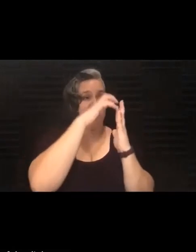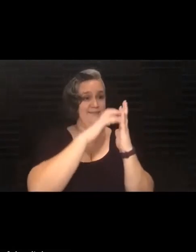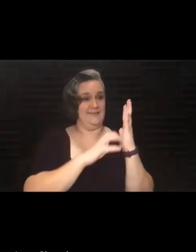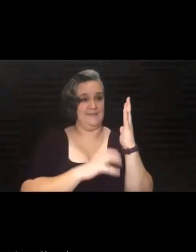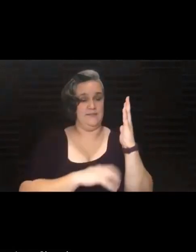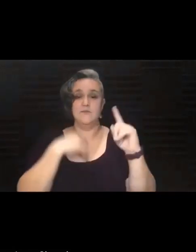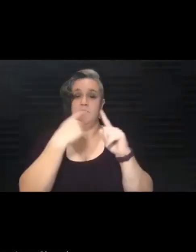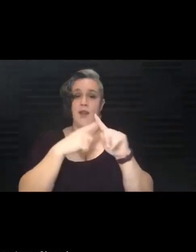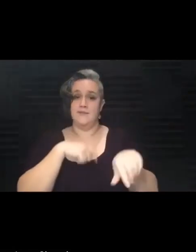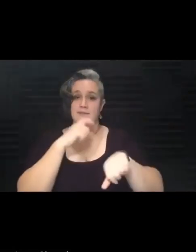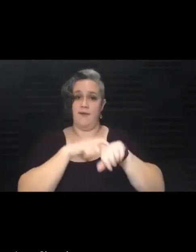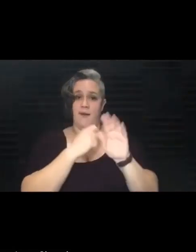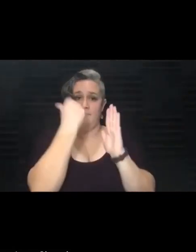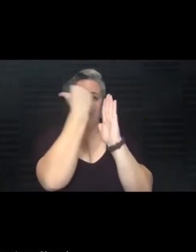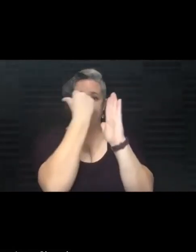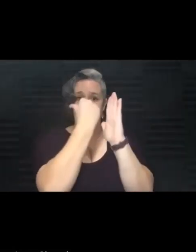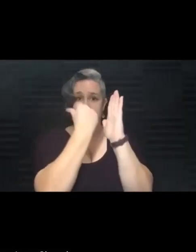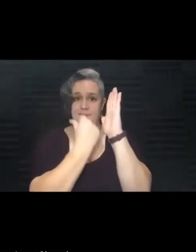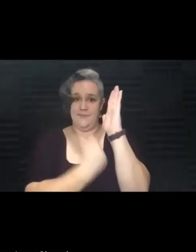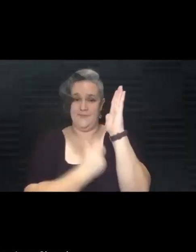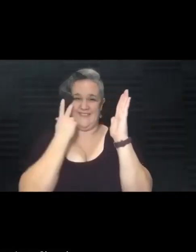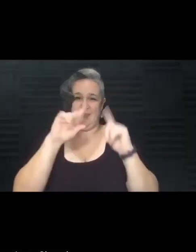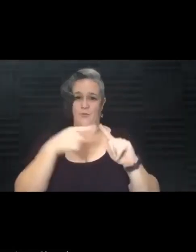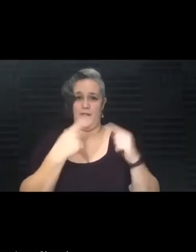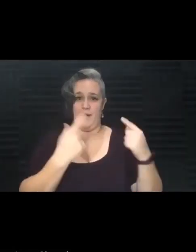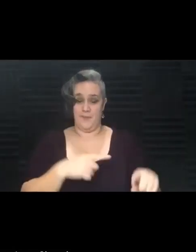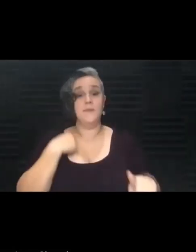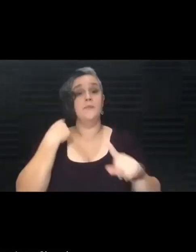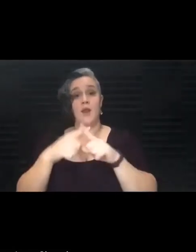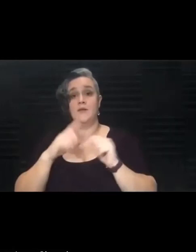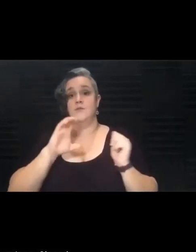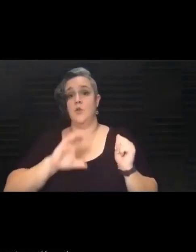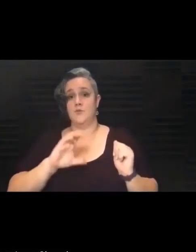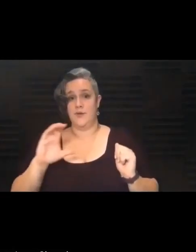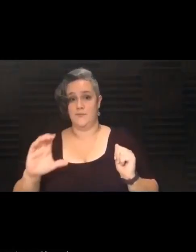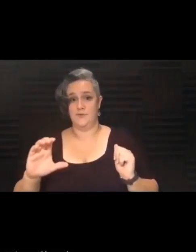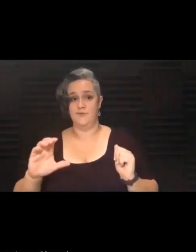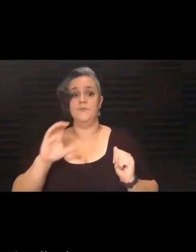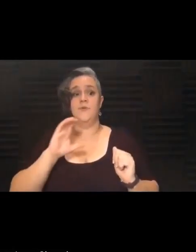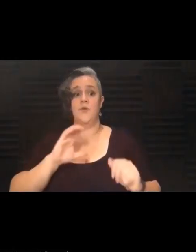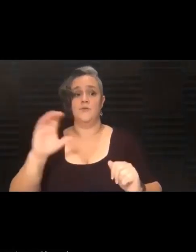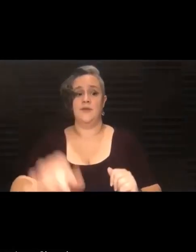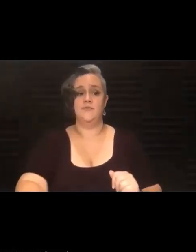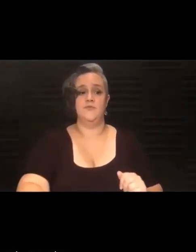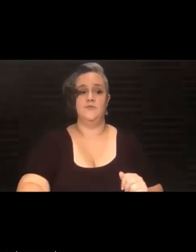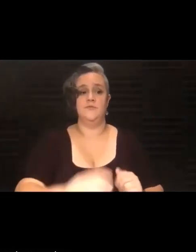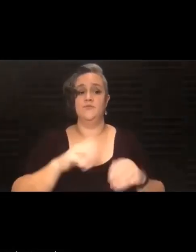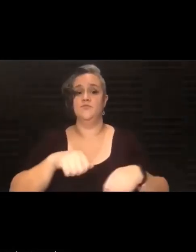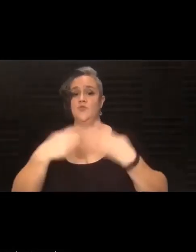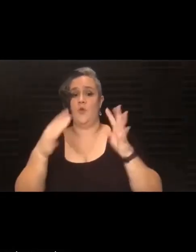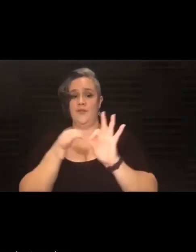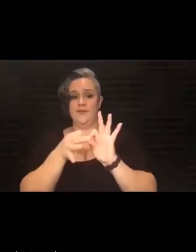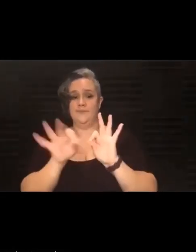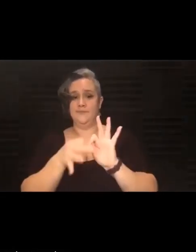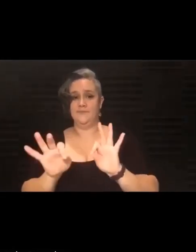time-stamped. Also, you want to use the closed captions. Closed captions is rolling dialogue text along the bottom of